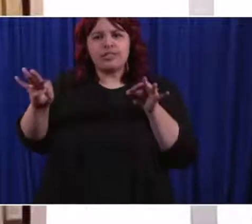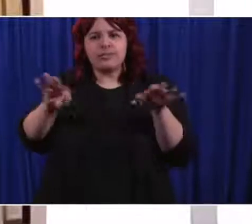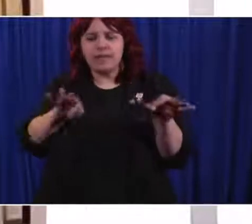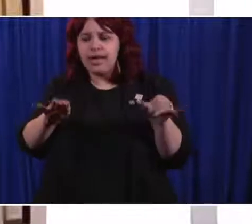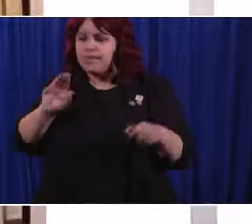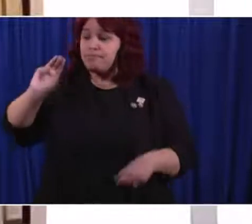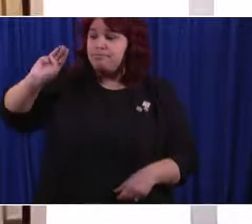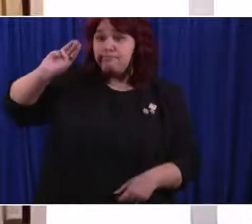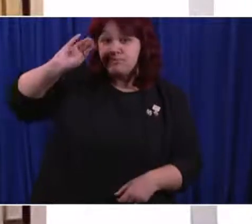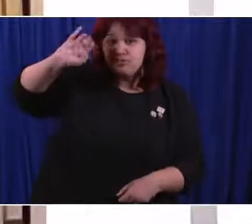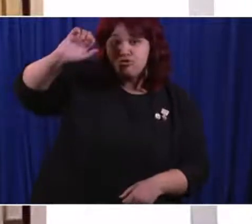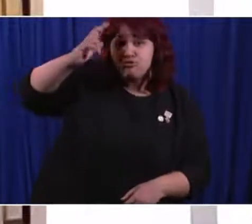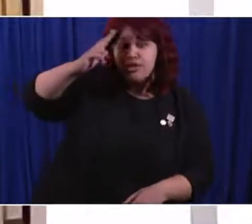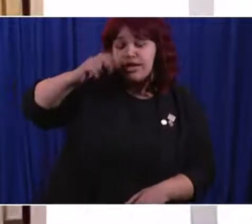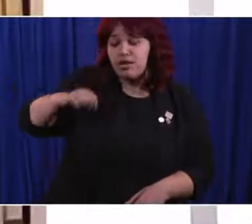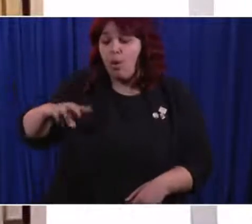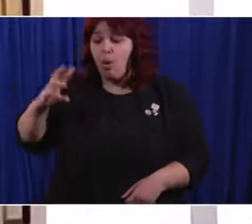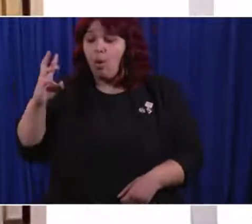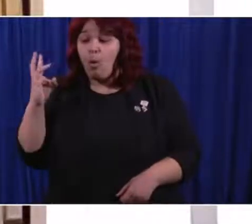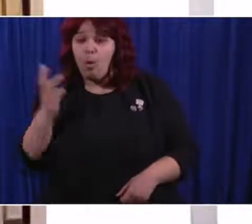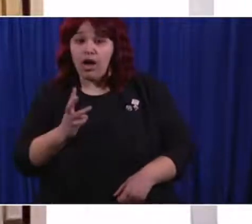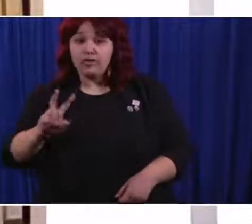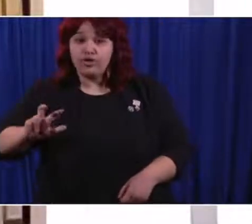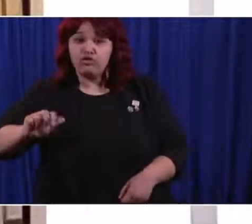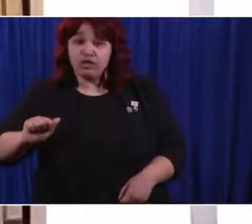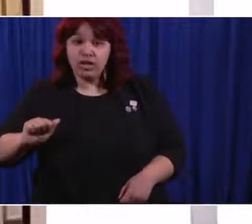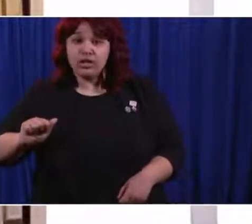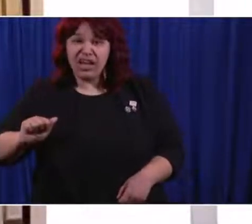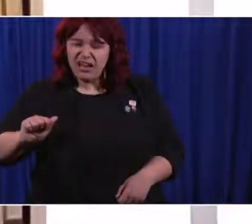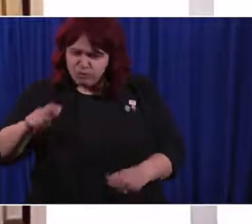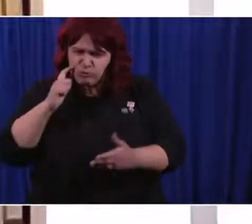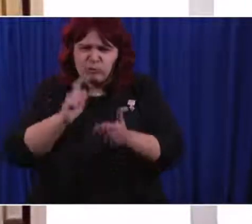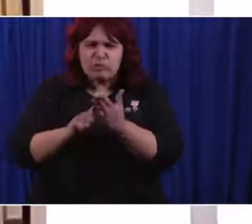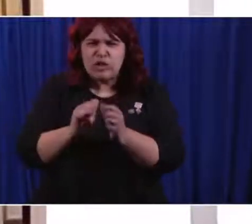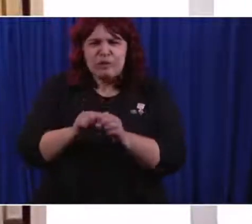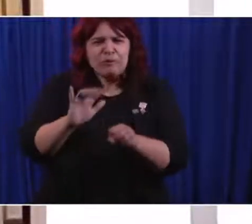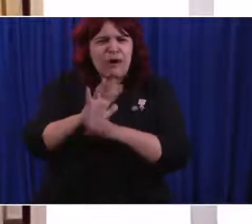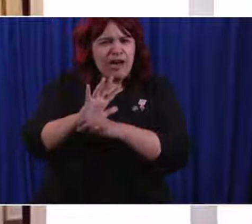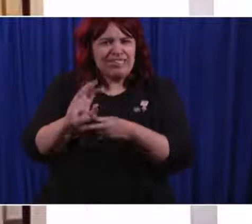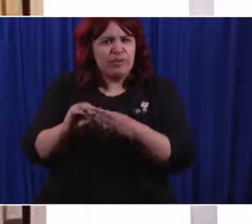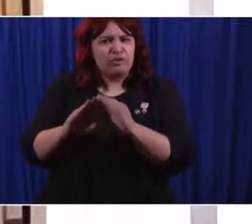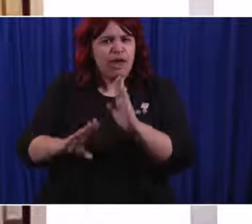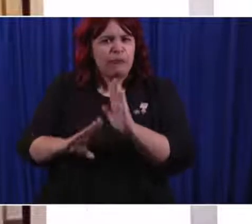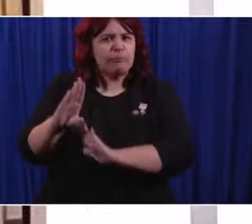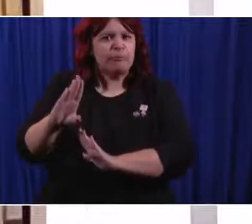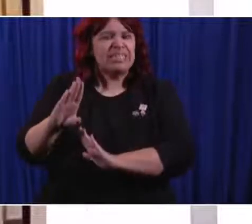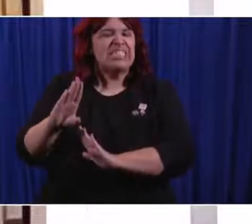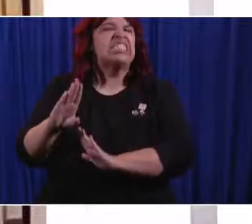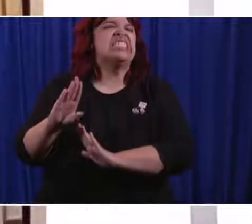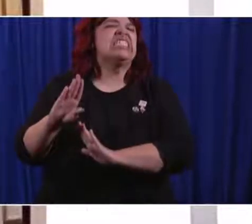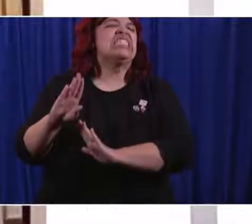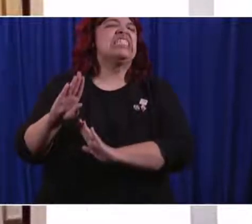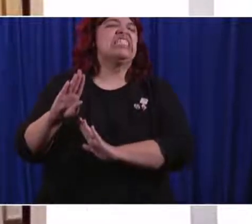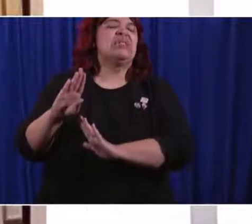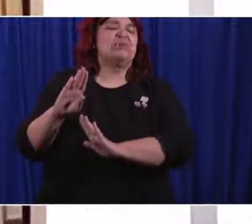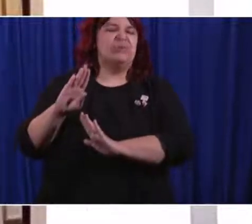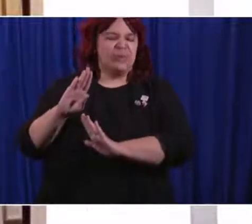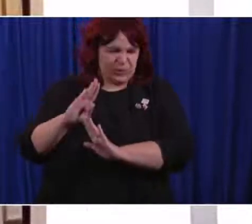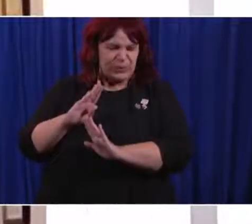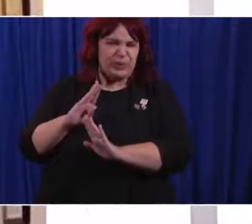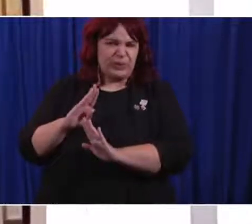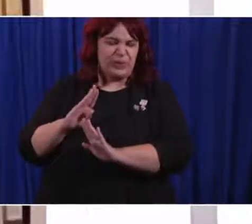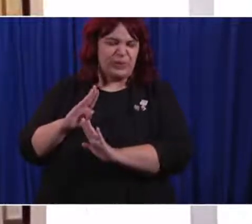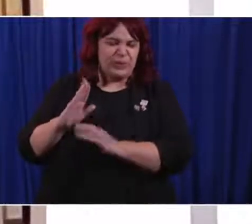while thankfully we're getting more and more vaccines into arms every day, we're also seeing more and